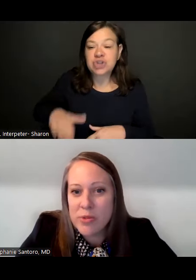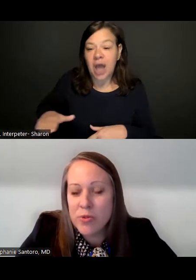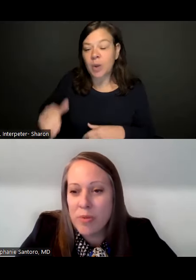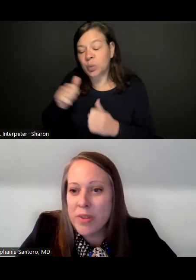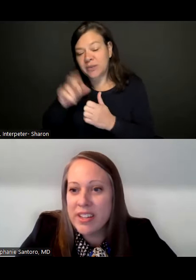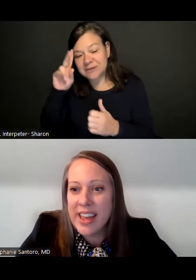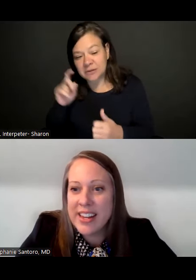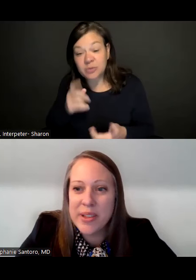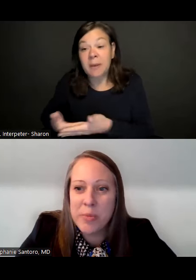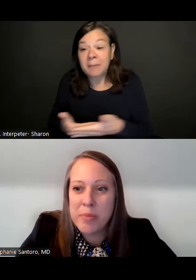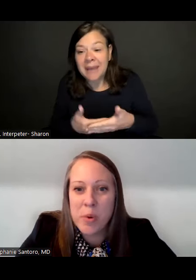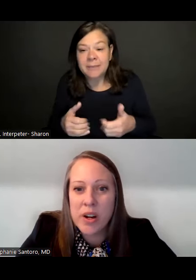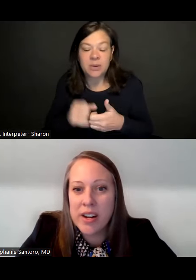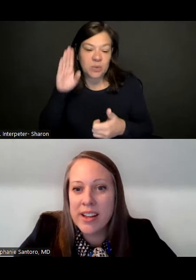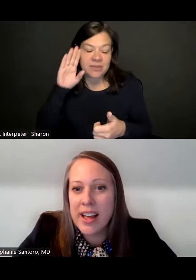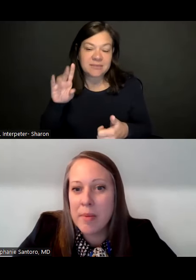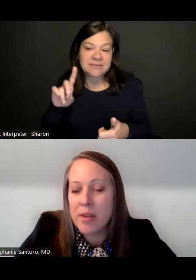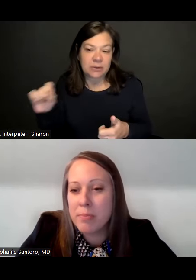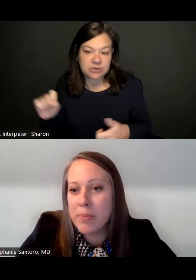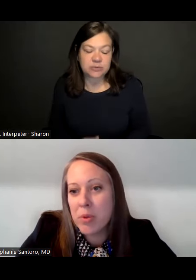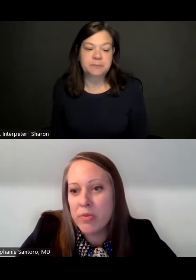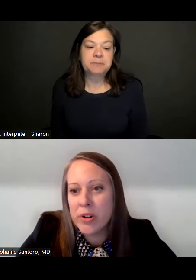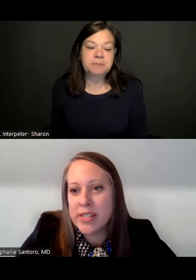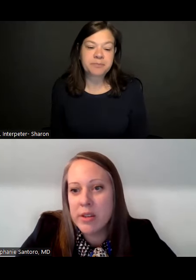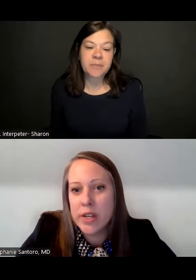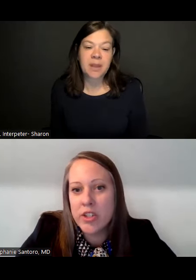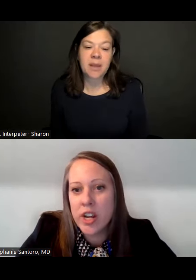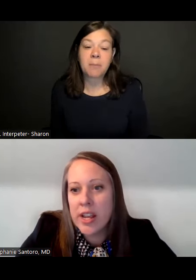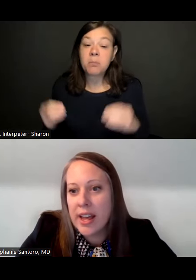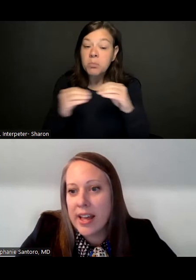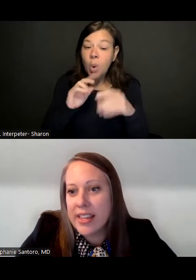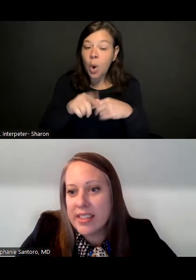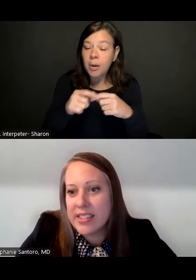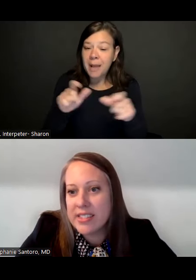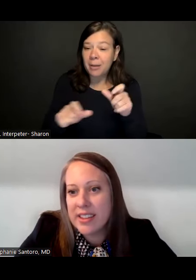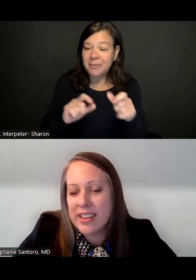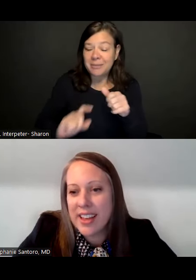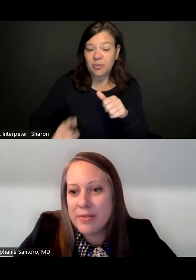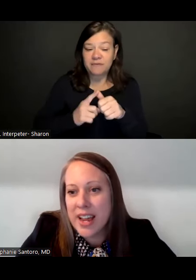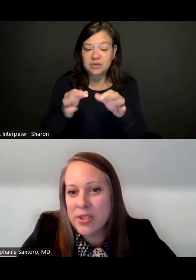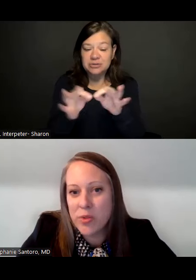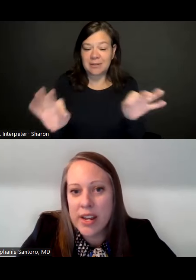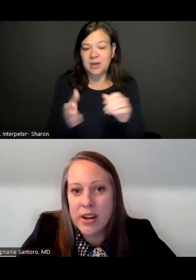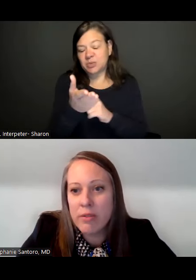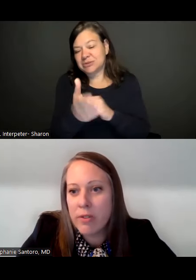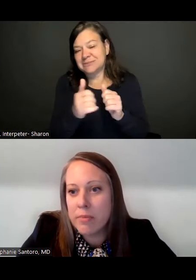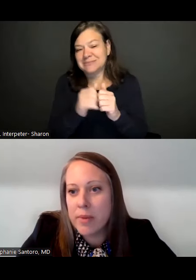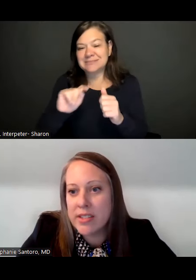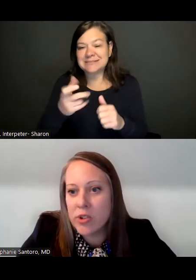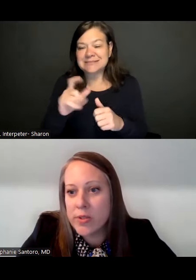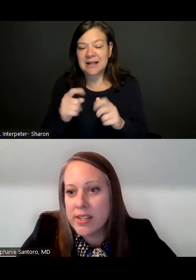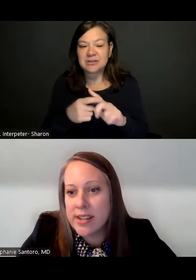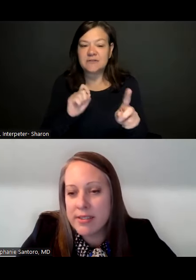Down syndrome, and a little bit more on people first language in this kind of text right here from